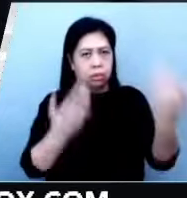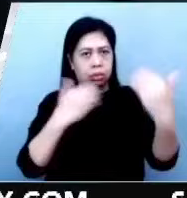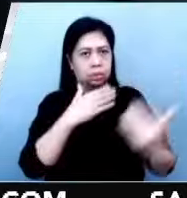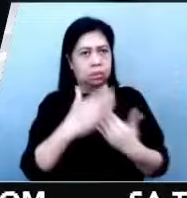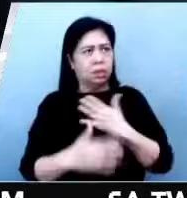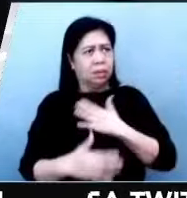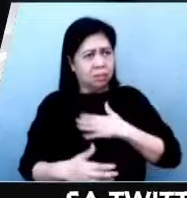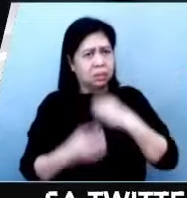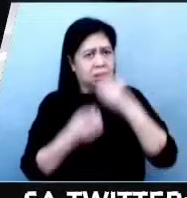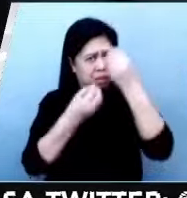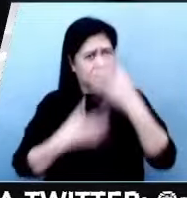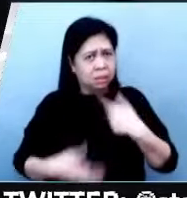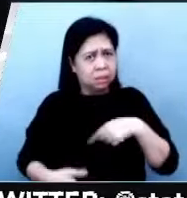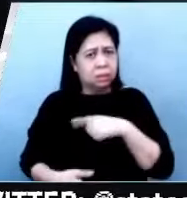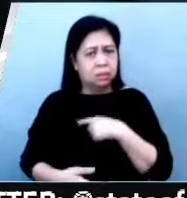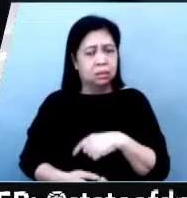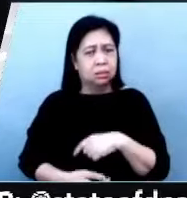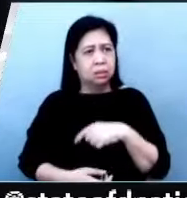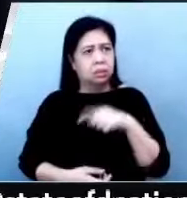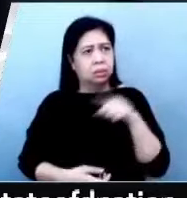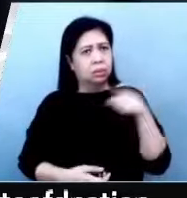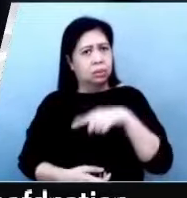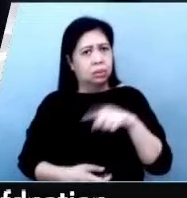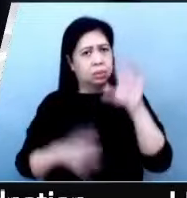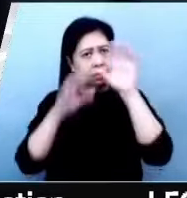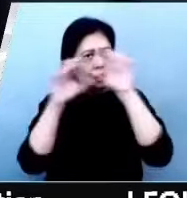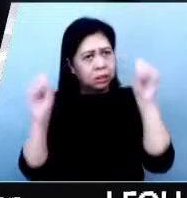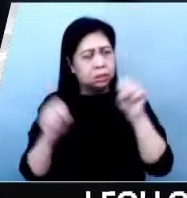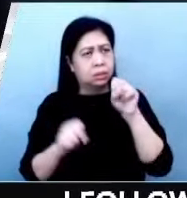us, you are our president,